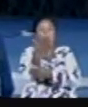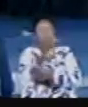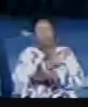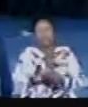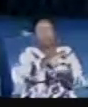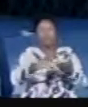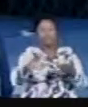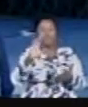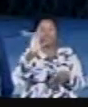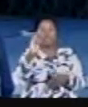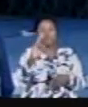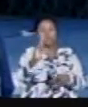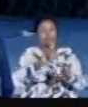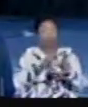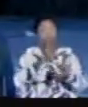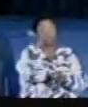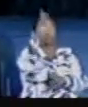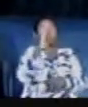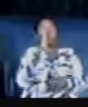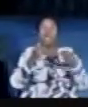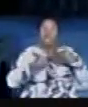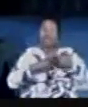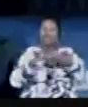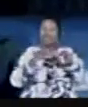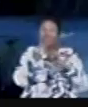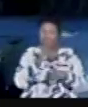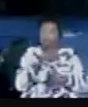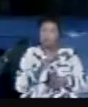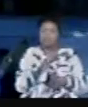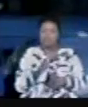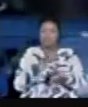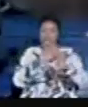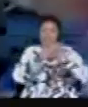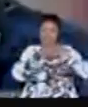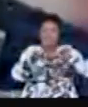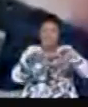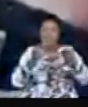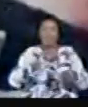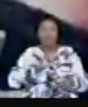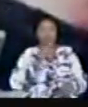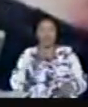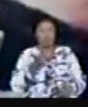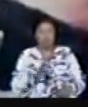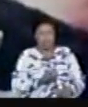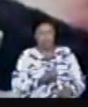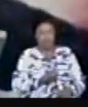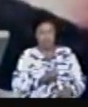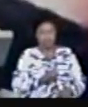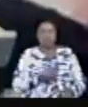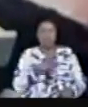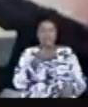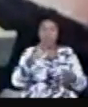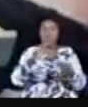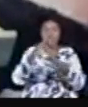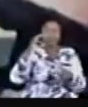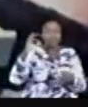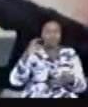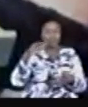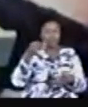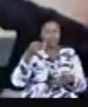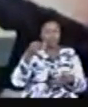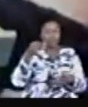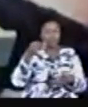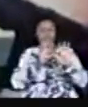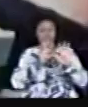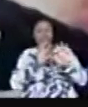God has not given us the spirit of fear. You